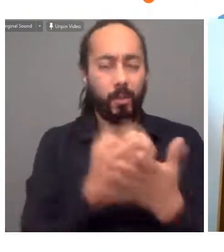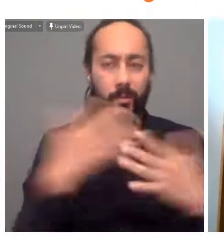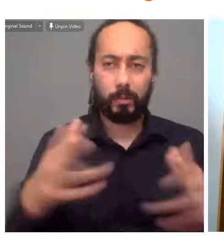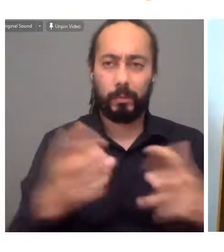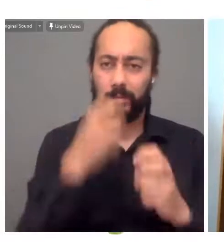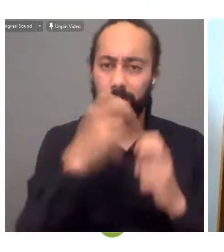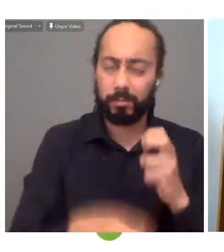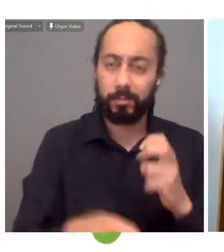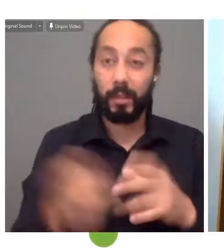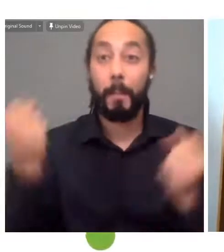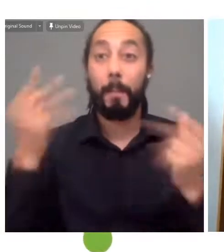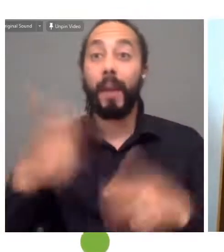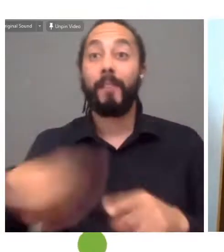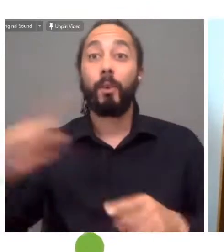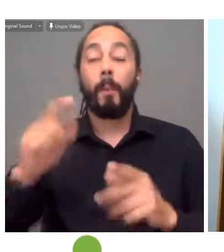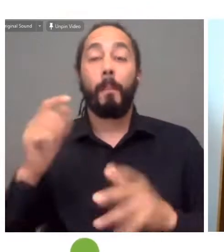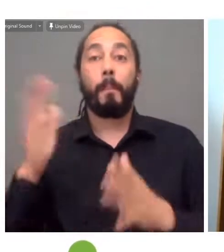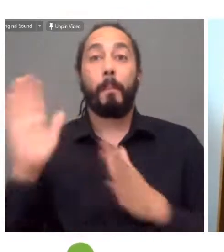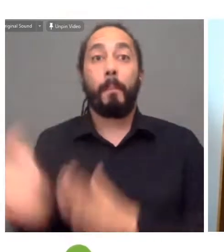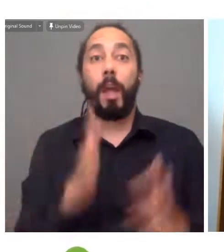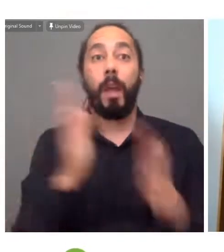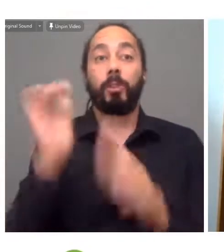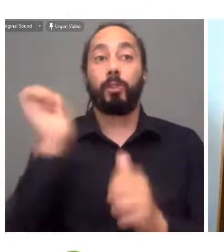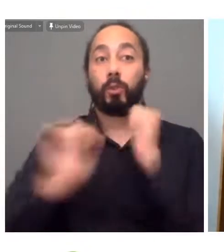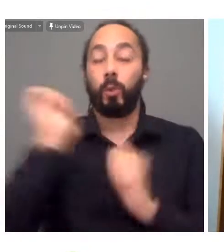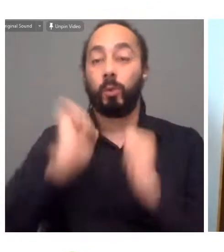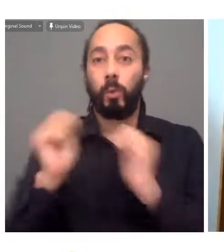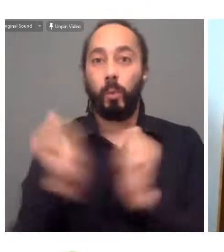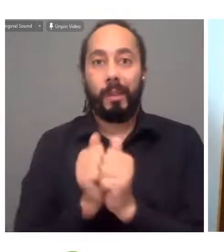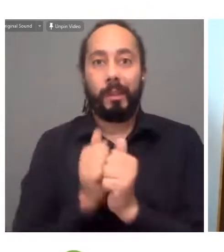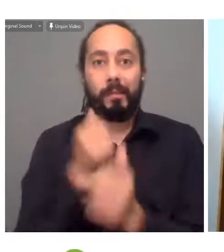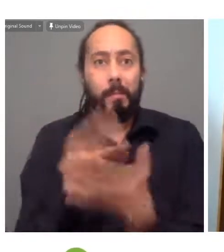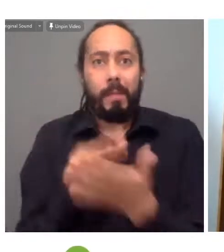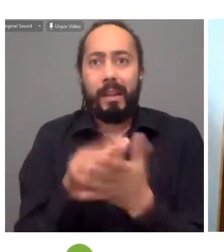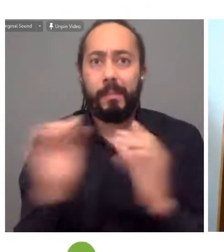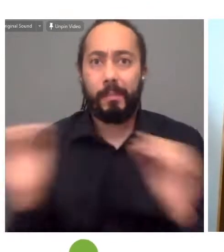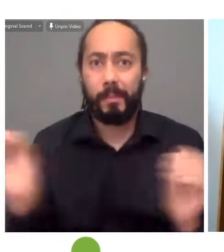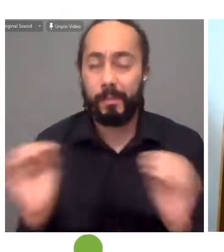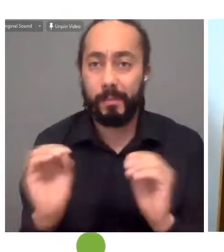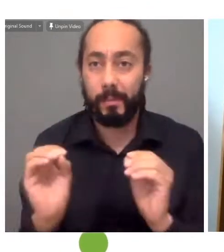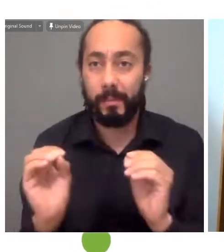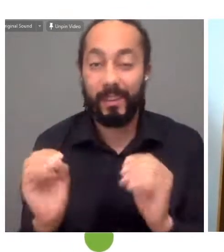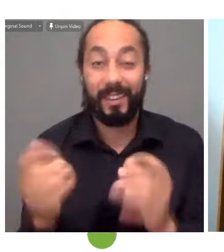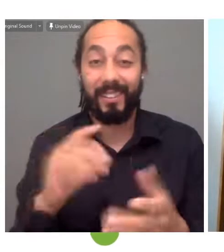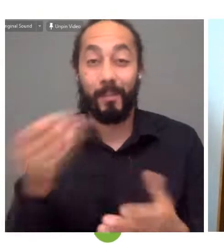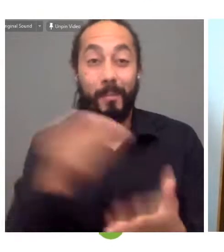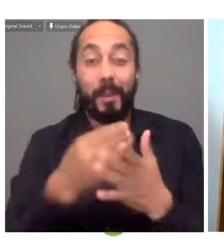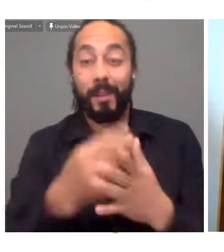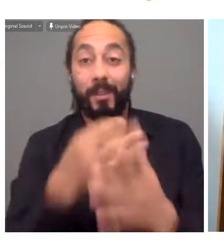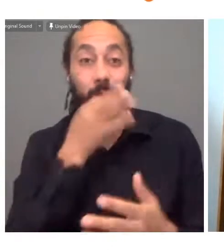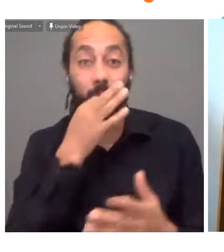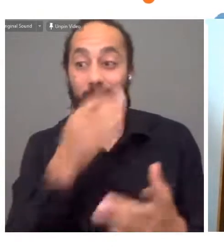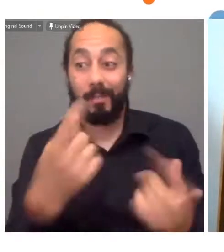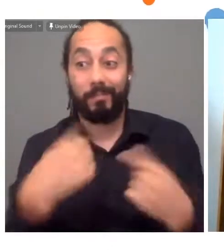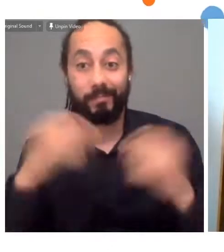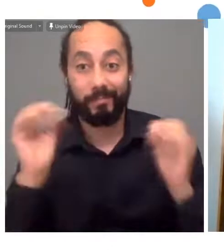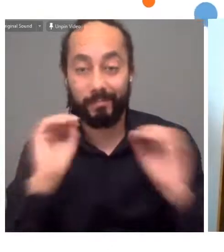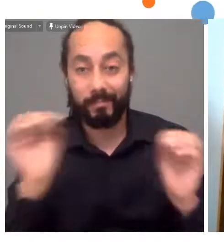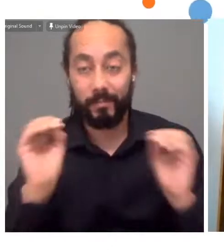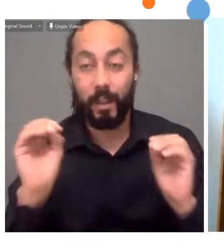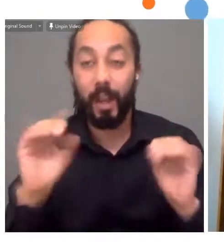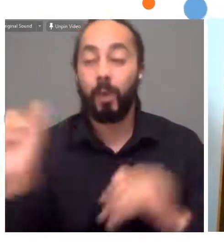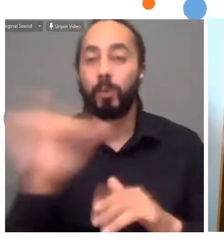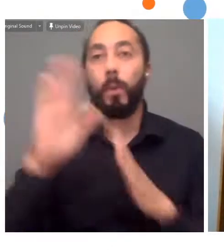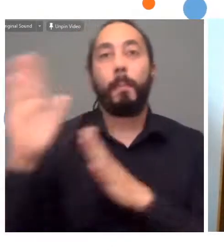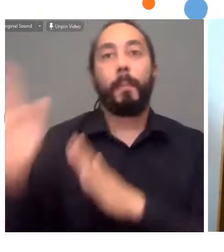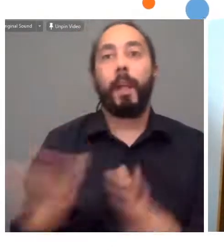figure out how to pay the bills with no money coming in. You've had to plan for the future without knowing how long the pandemic will last. And